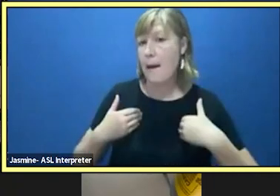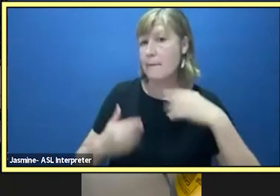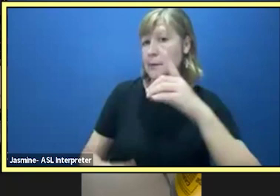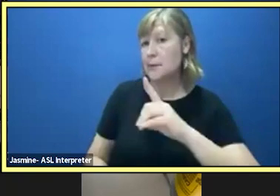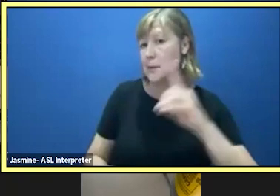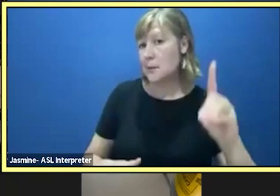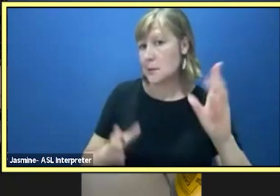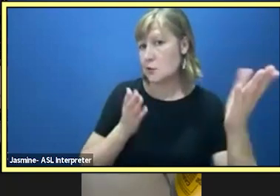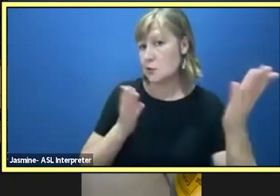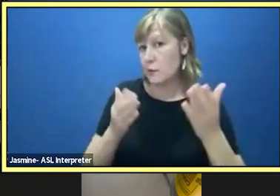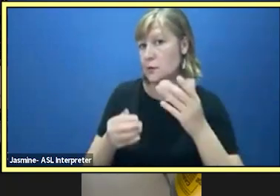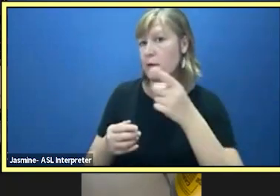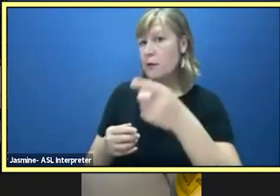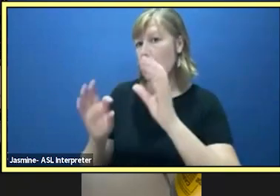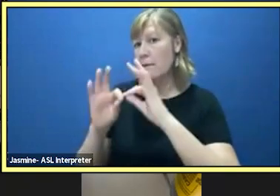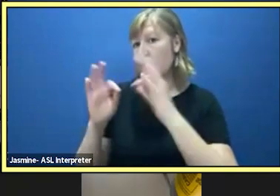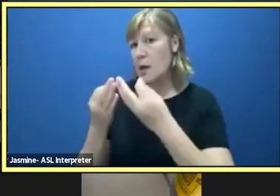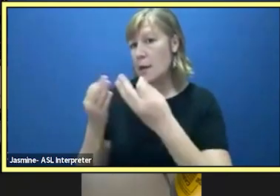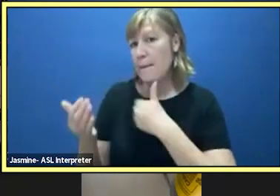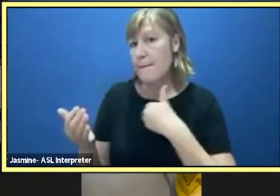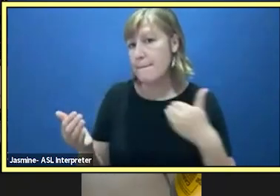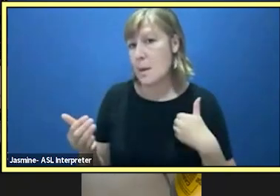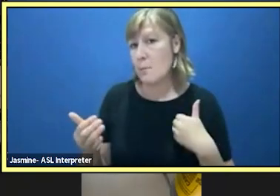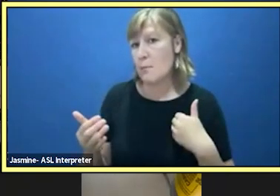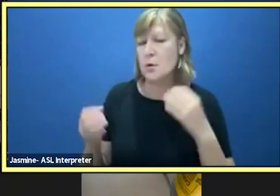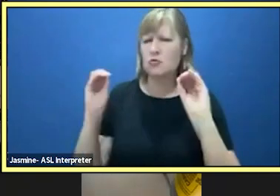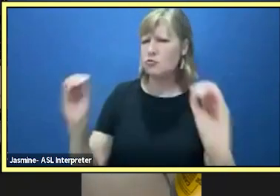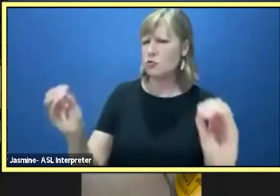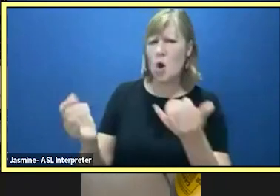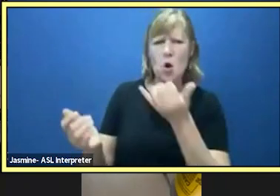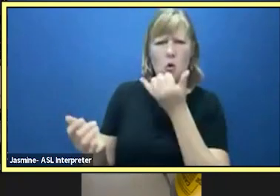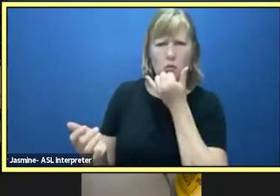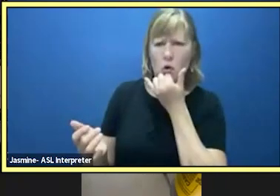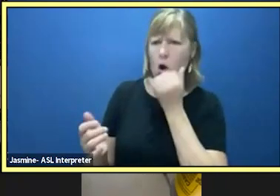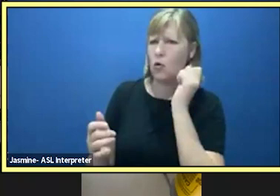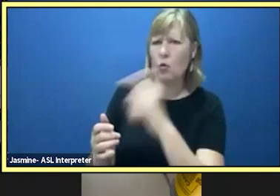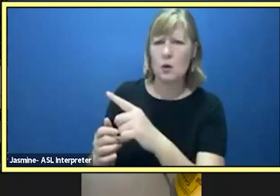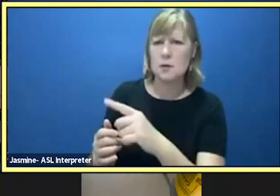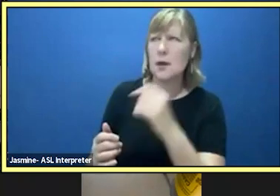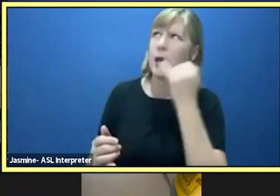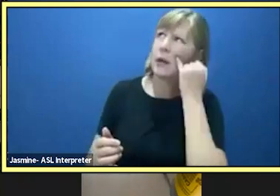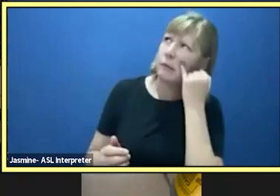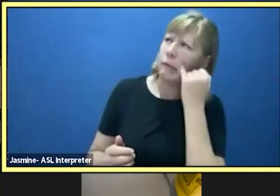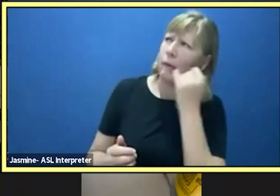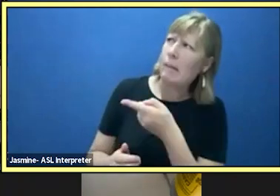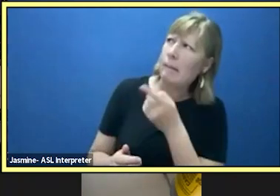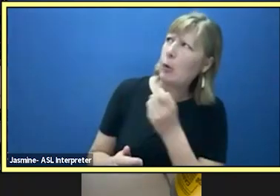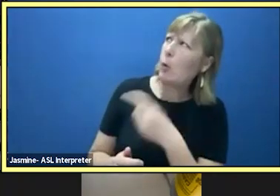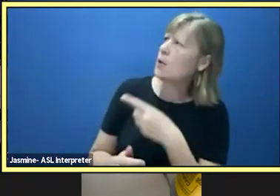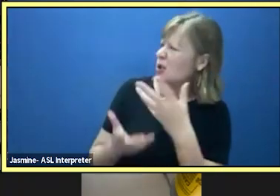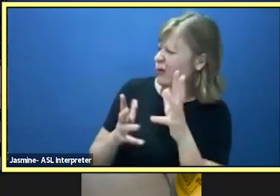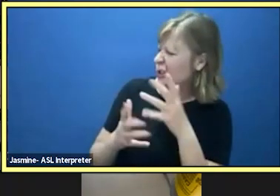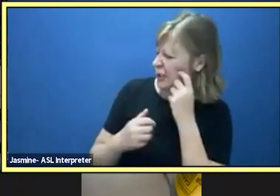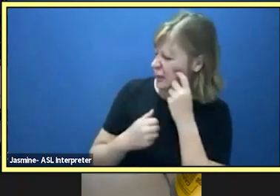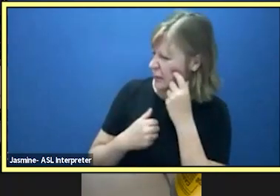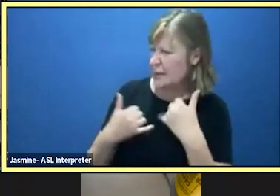wrong question, you can't ask a bad question. So even if you thought somebody already asked it, and you're still sitting there saying, "Wow, this is a